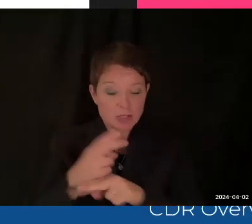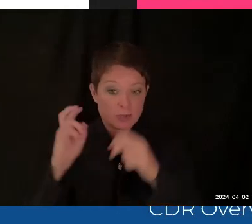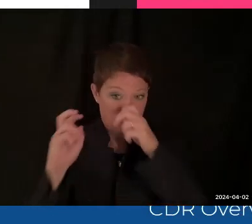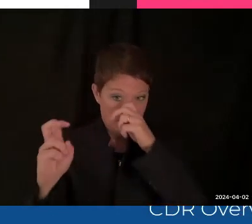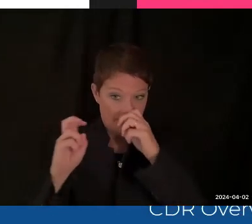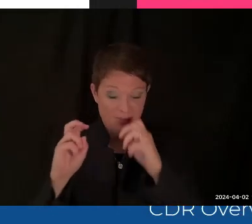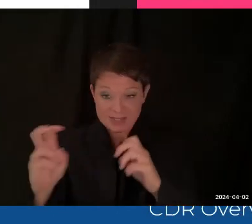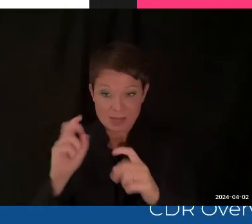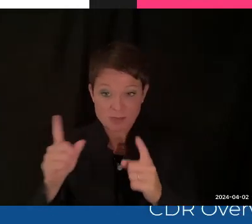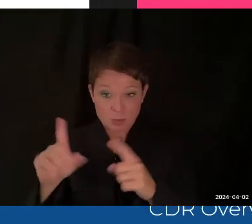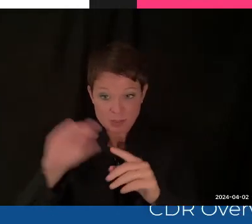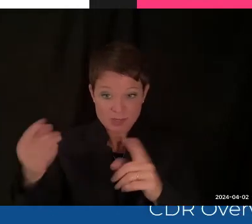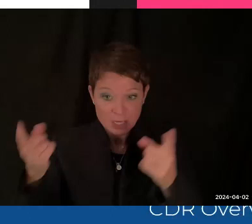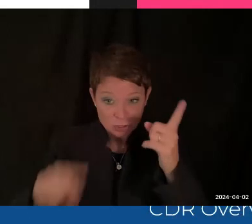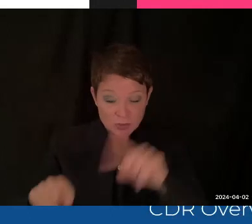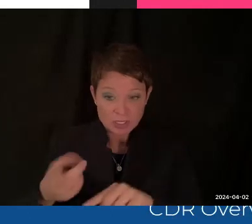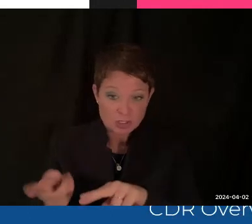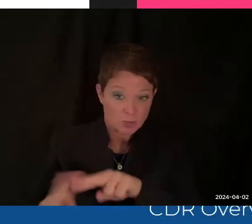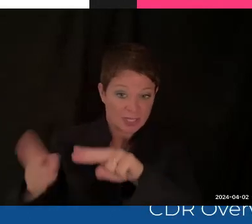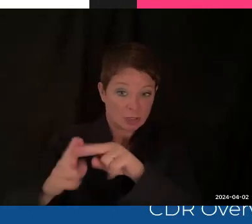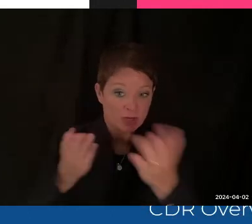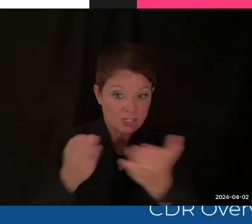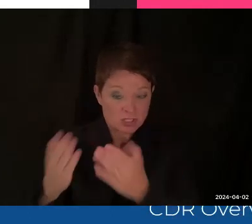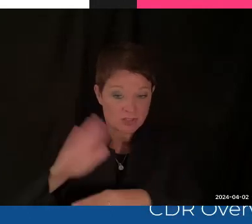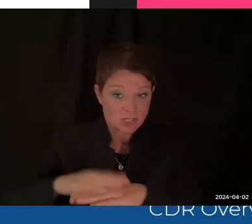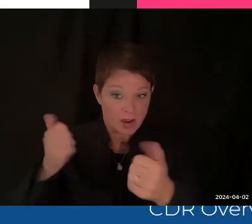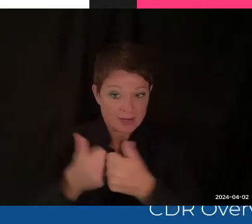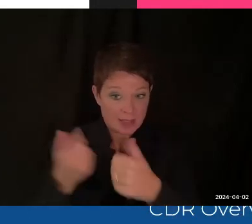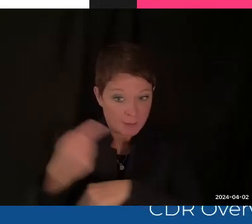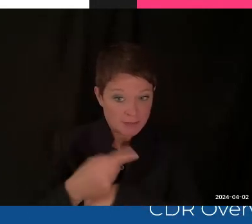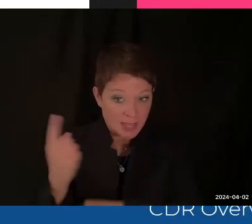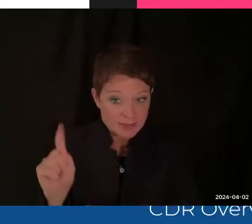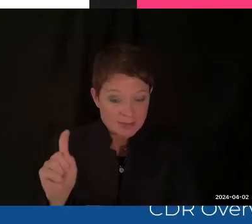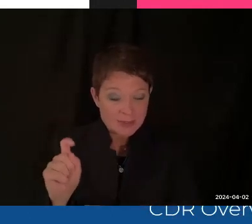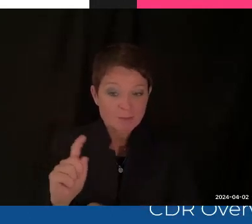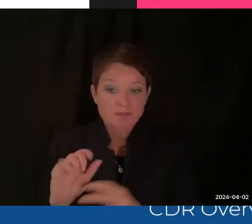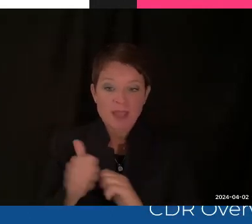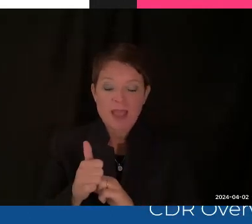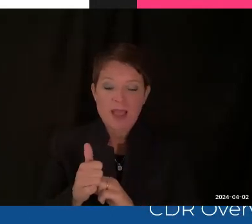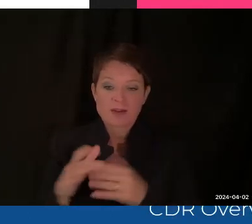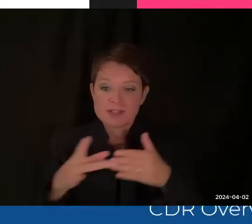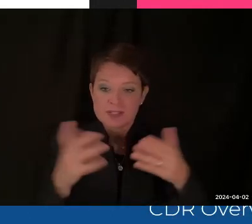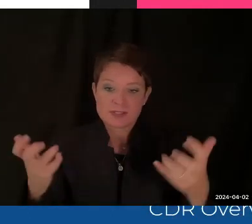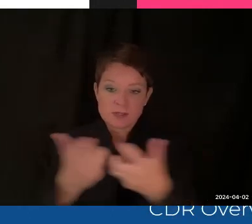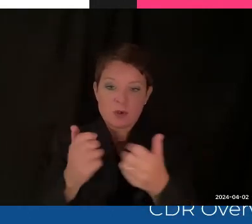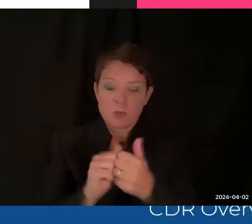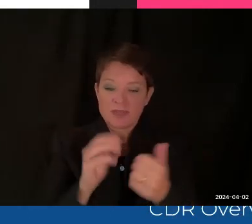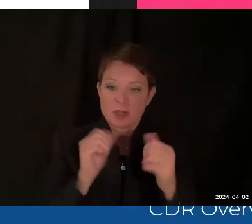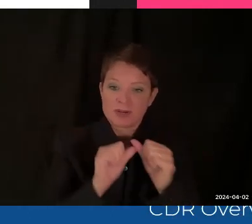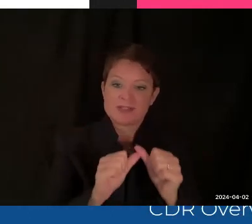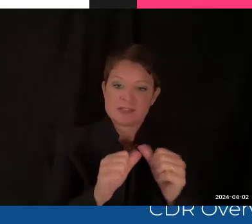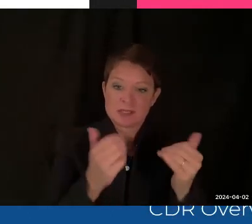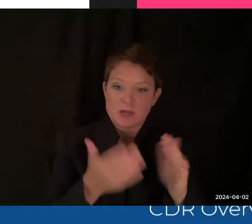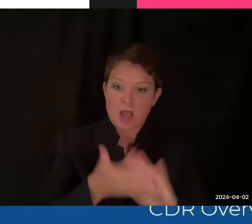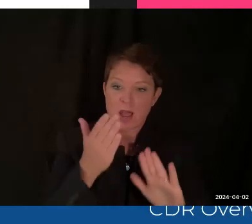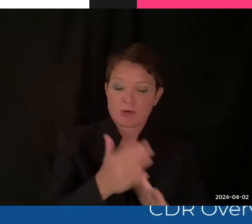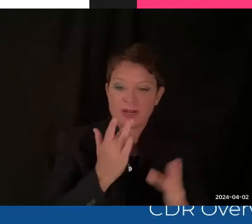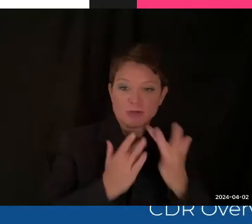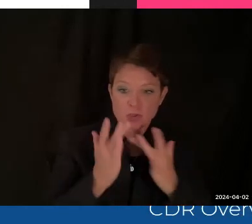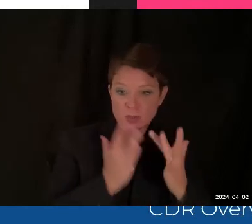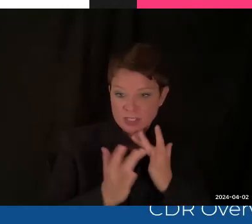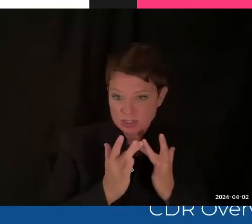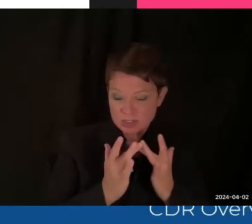SEPTA 100% agreed to increase service on game days? How does this jive with their existing ongoing operator